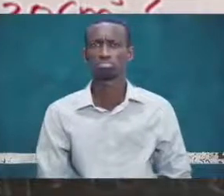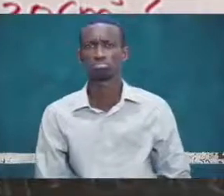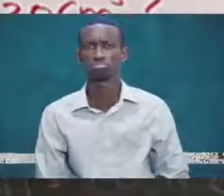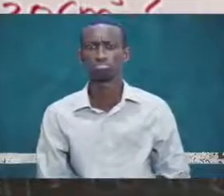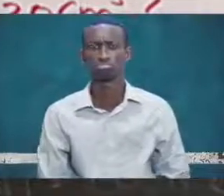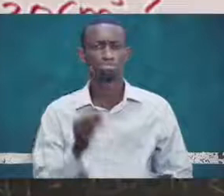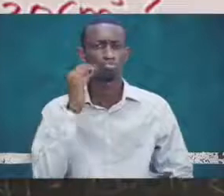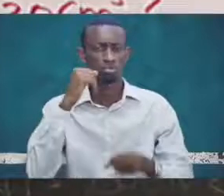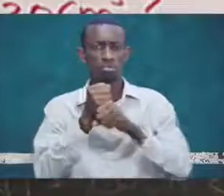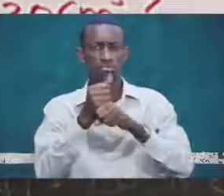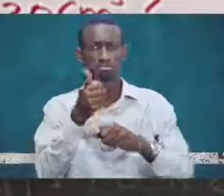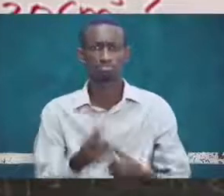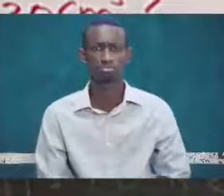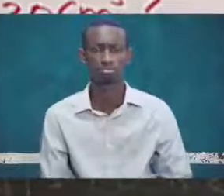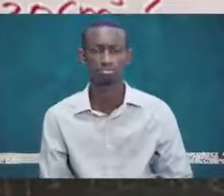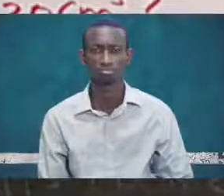the homework as you have it over there.